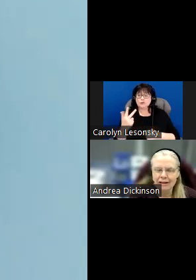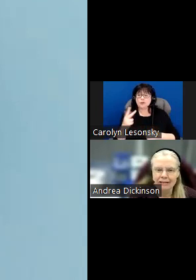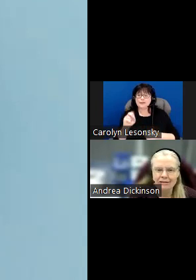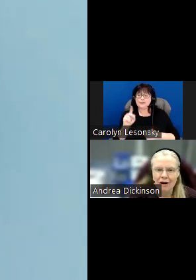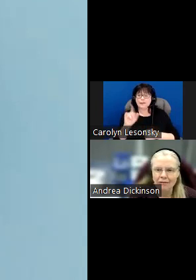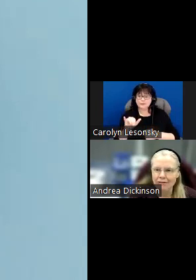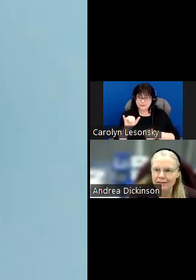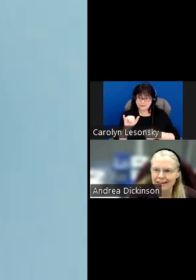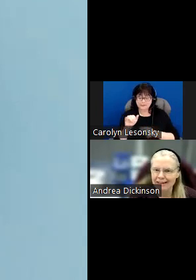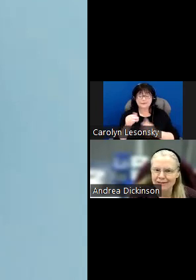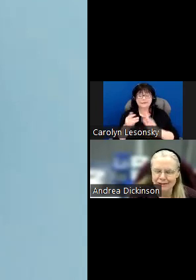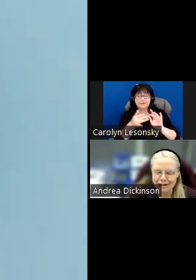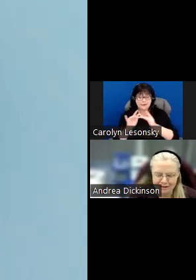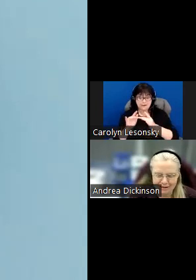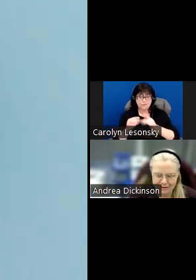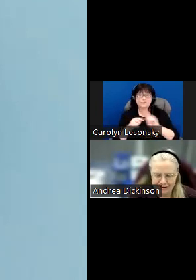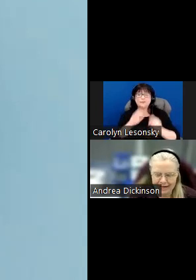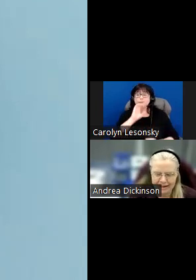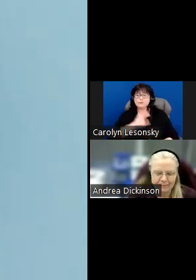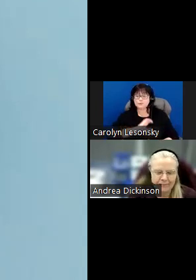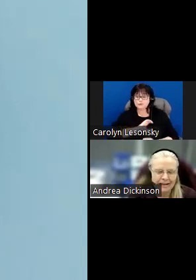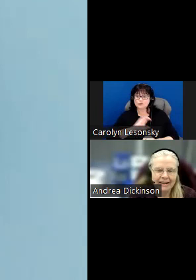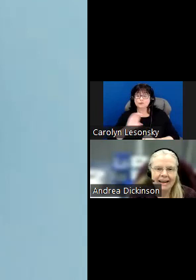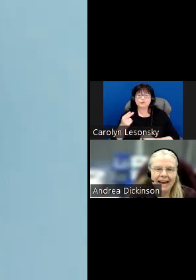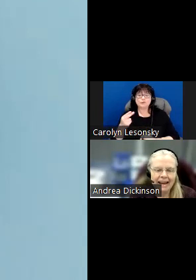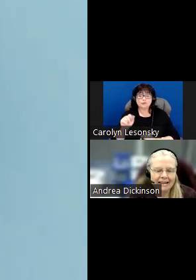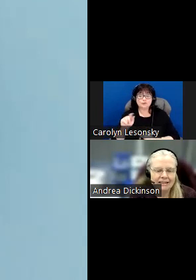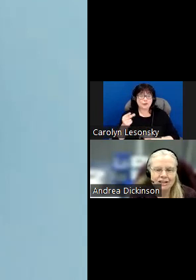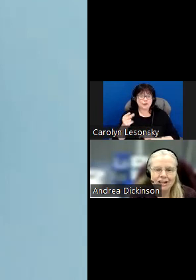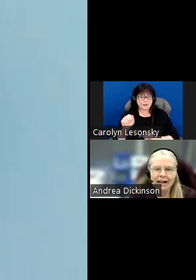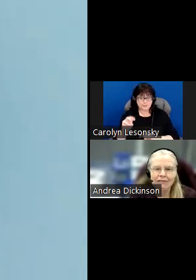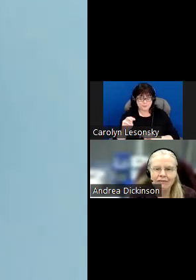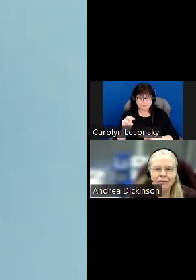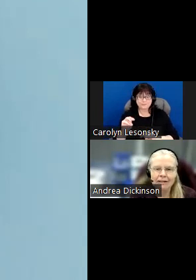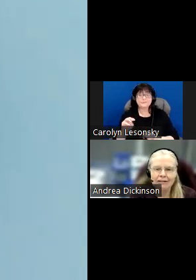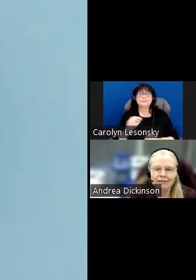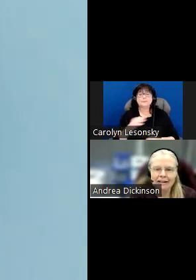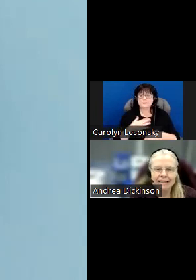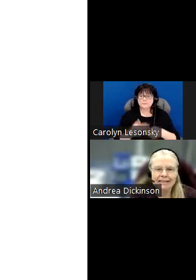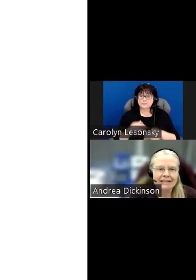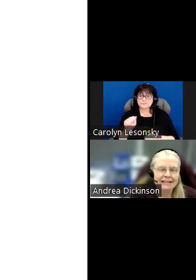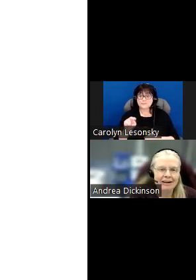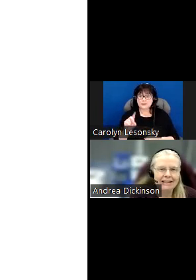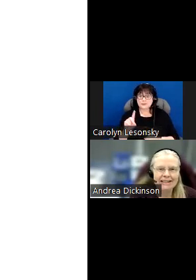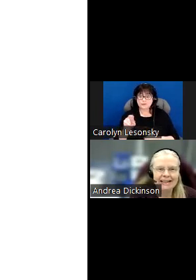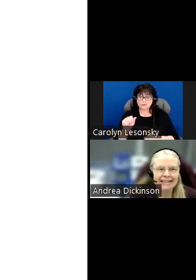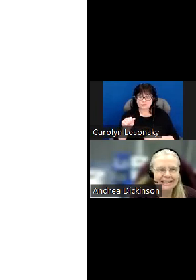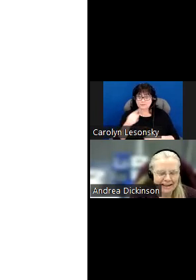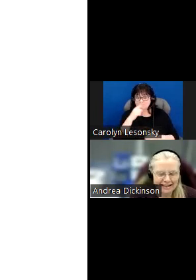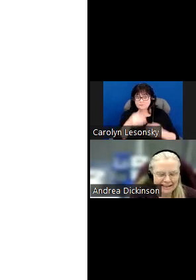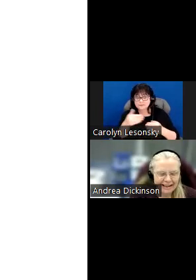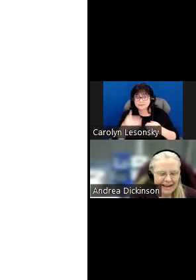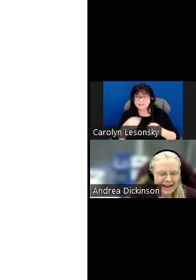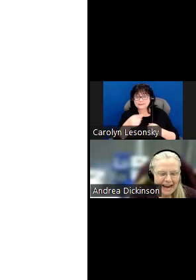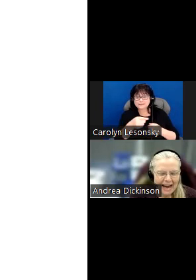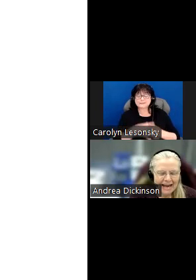to kick things off with a little introduction today. And Jack, if you can advance the slide to the next